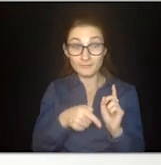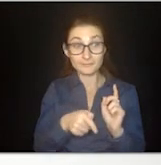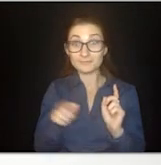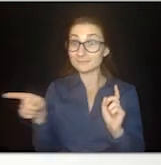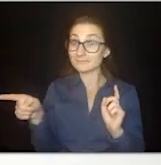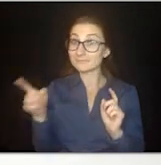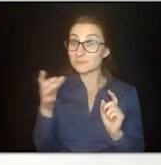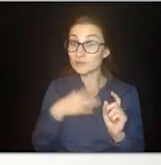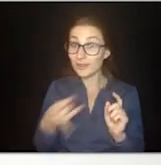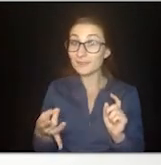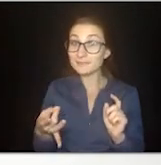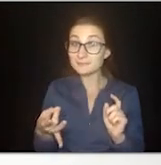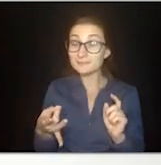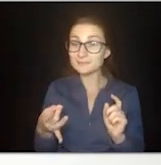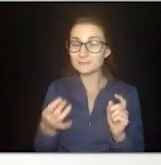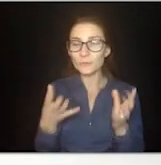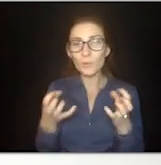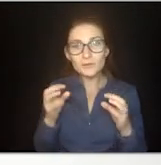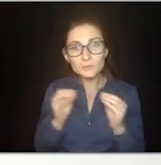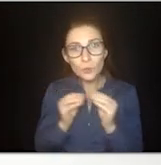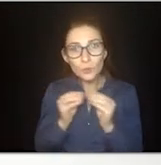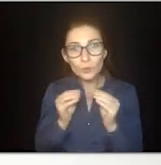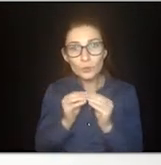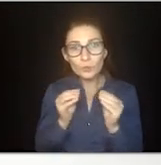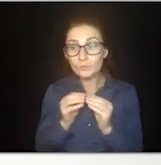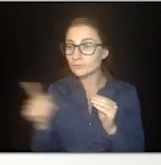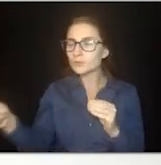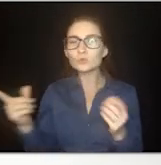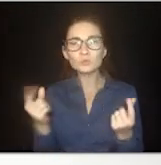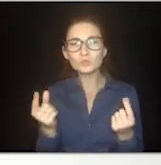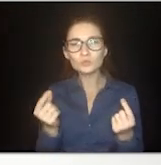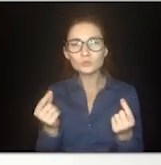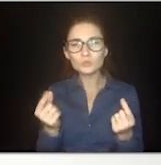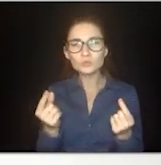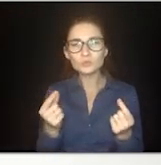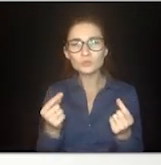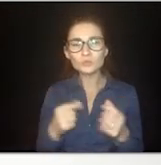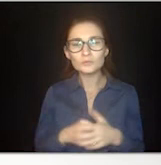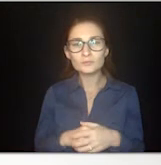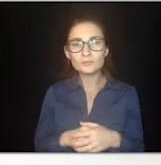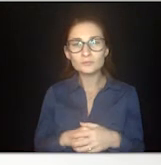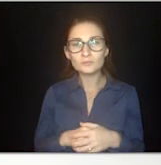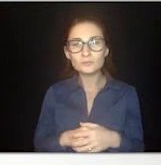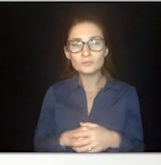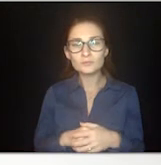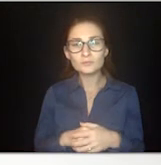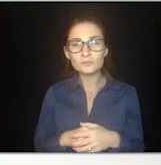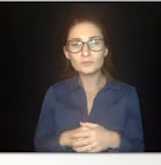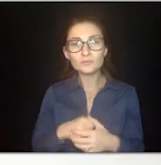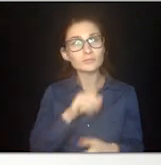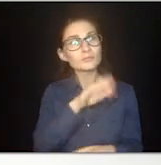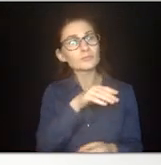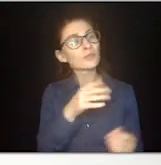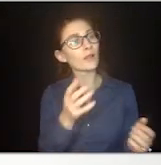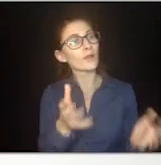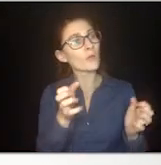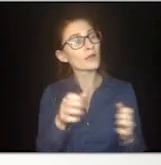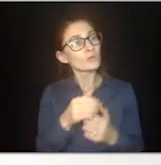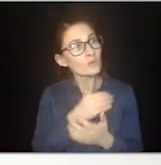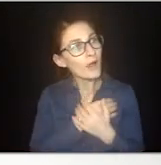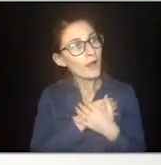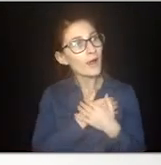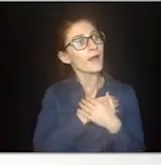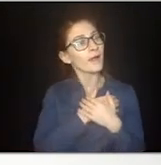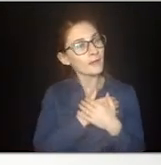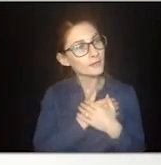But Susie likes this. And Susie wants more. So what does she do? She goes, well, I want to